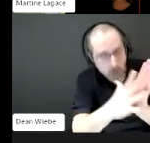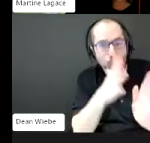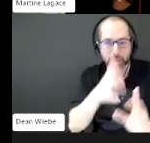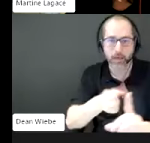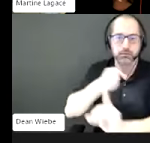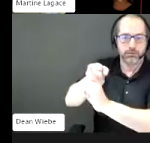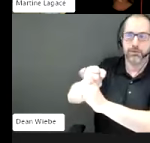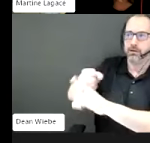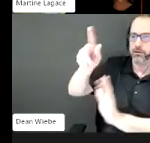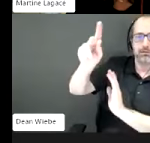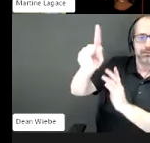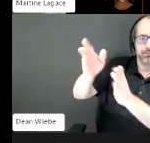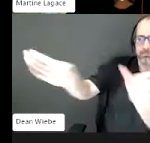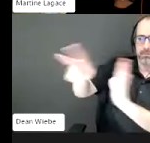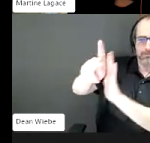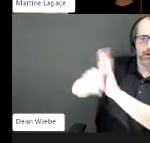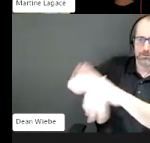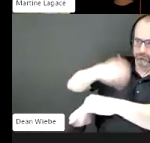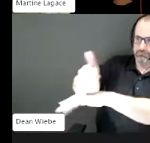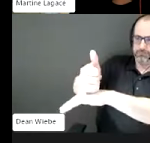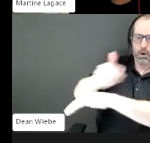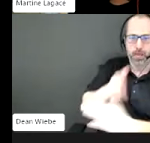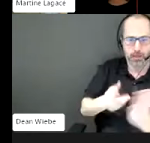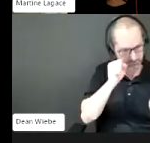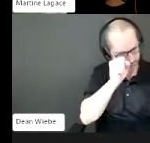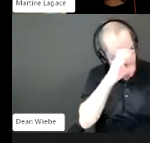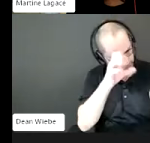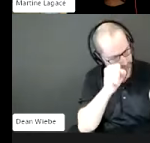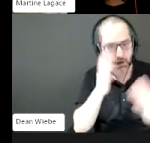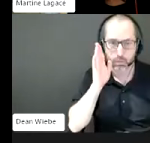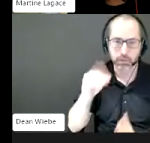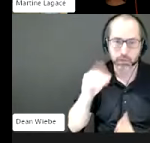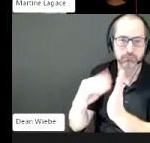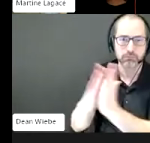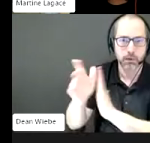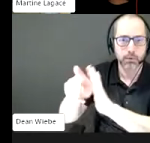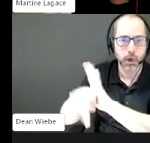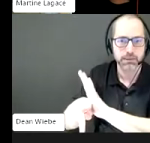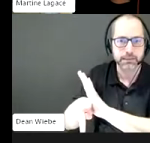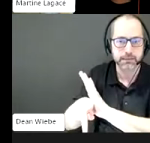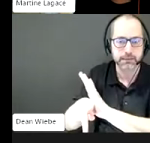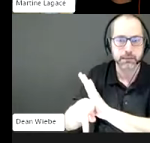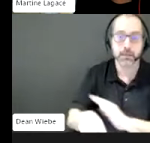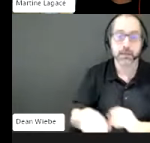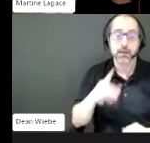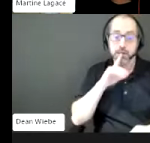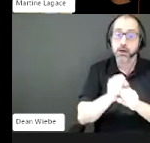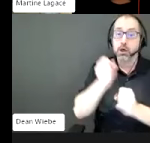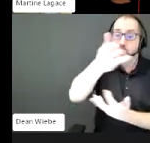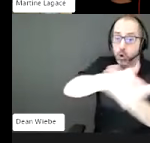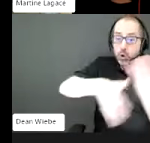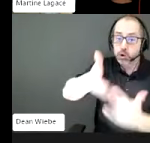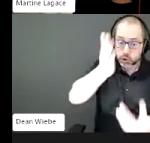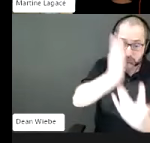around aging in older adults. In terms of social impacts, it's very, very well documented